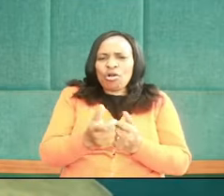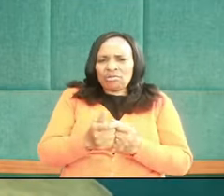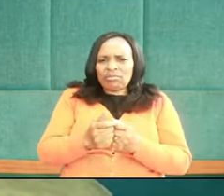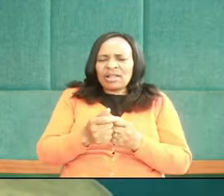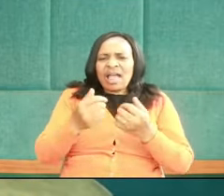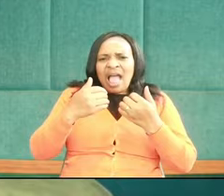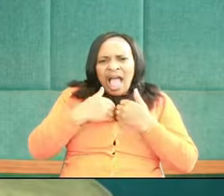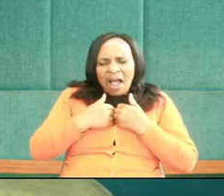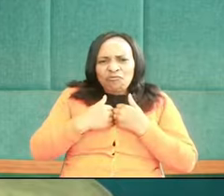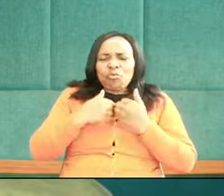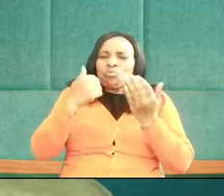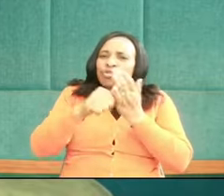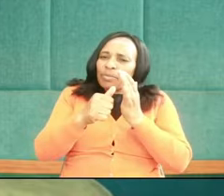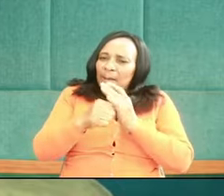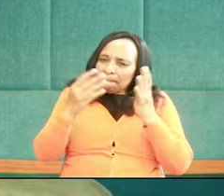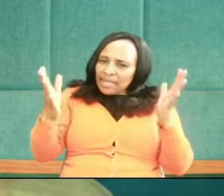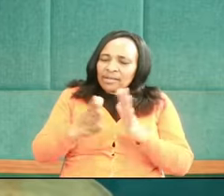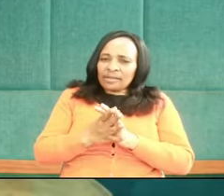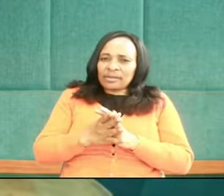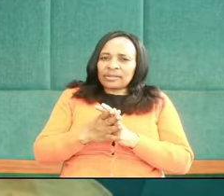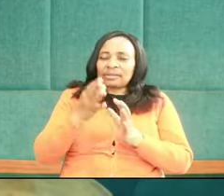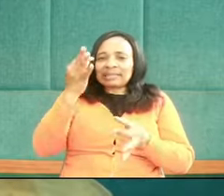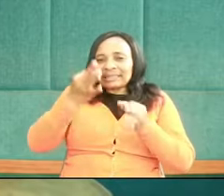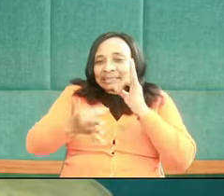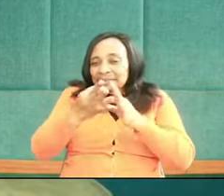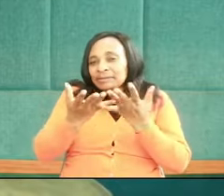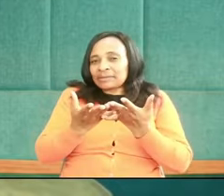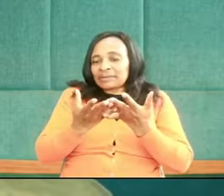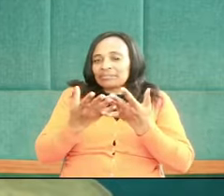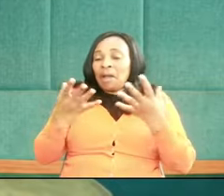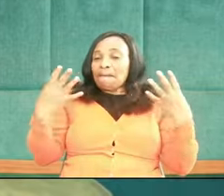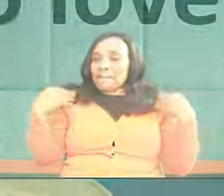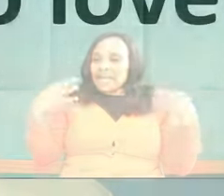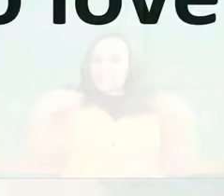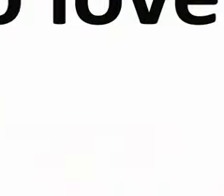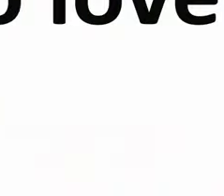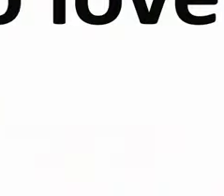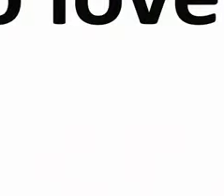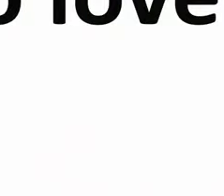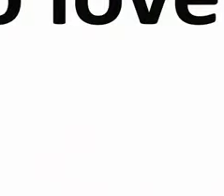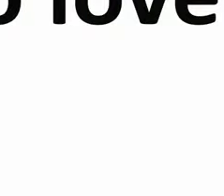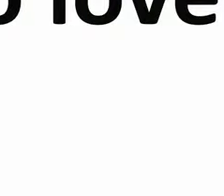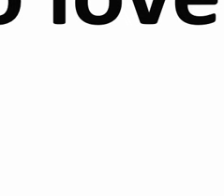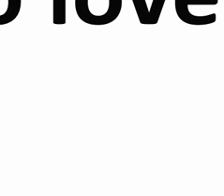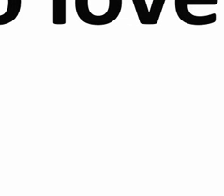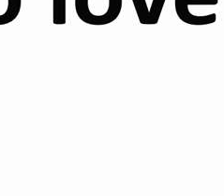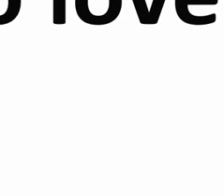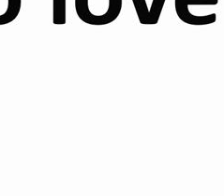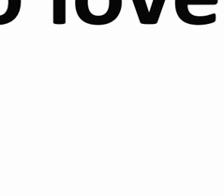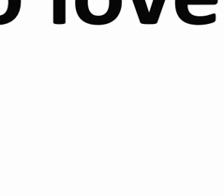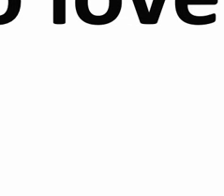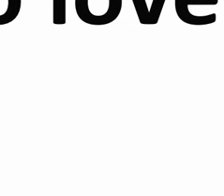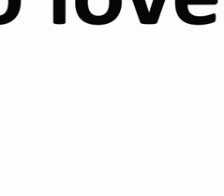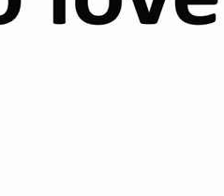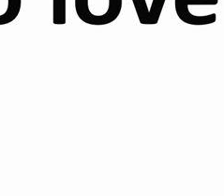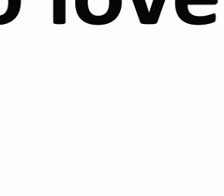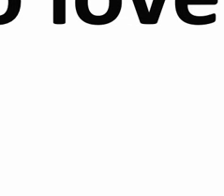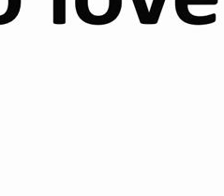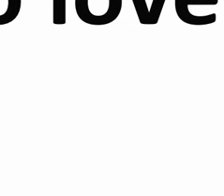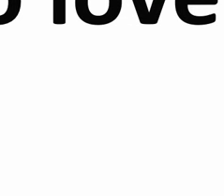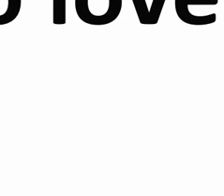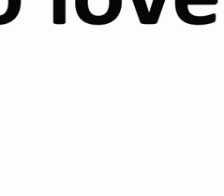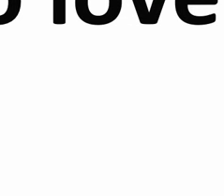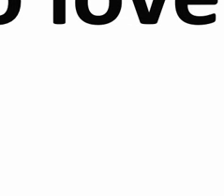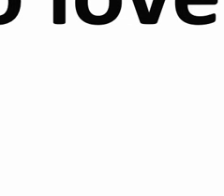So practicing puberty, to do justly. The second thing is passion for pity. Passion for pity. He says God